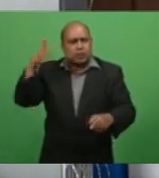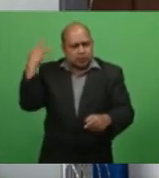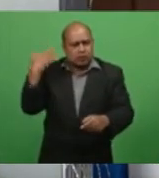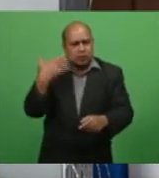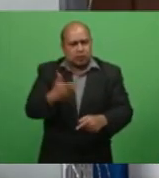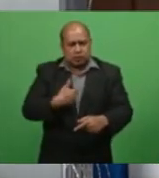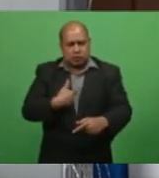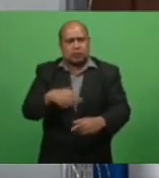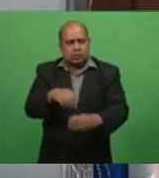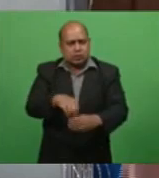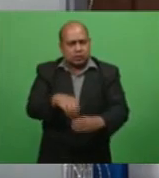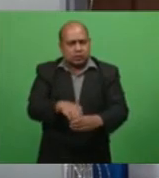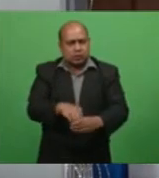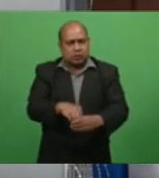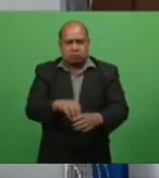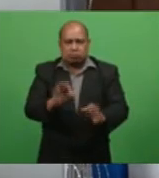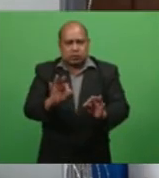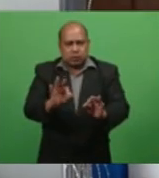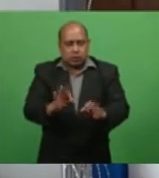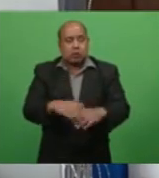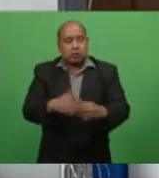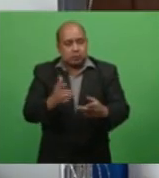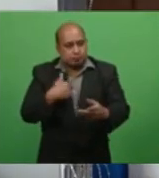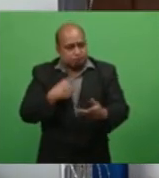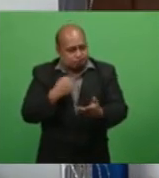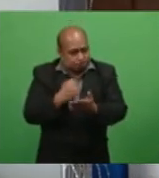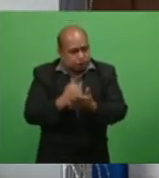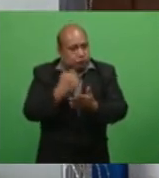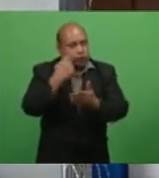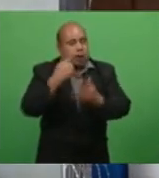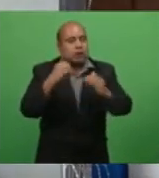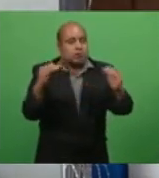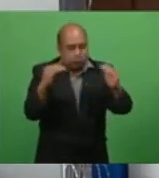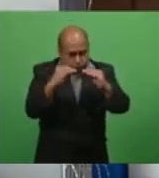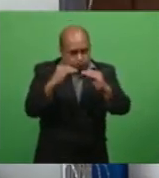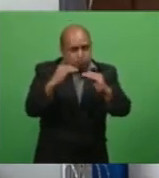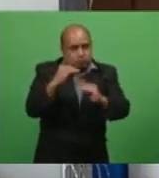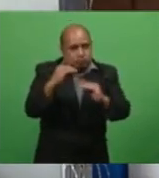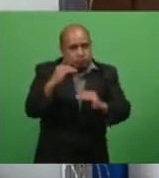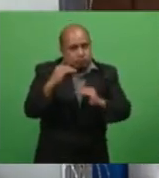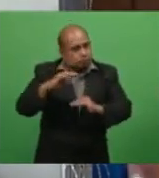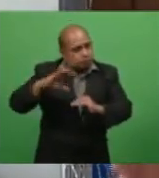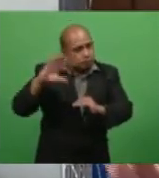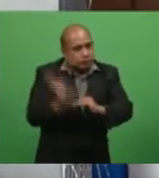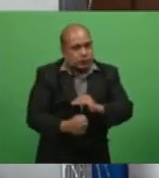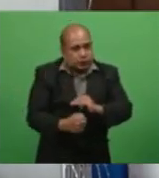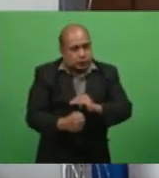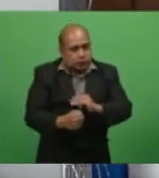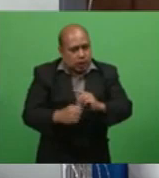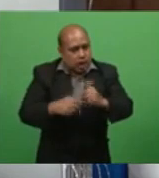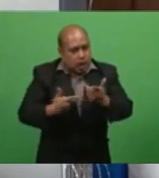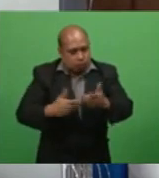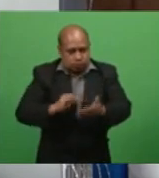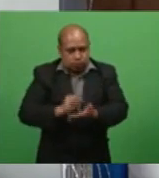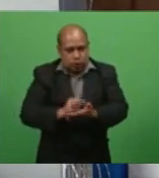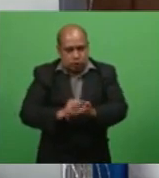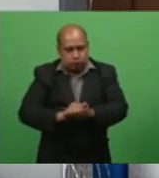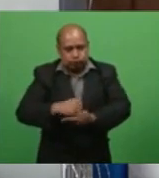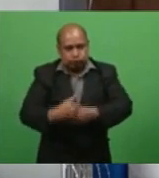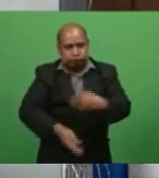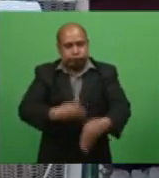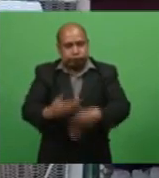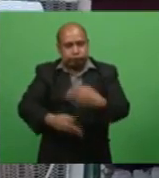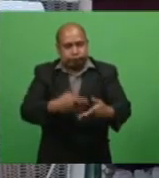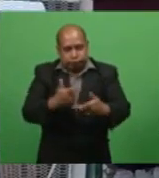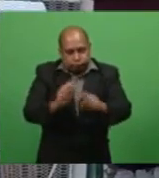now is to make sure you streamline the chain of command, and you make everybody's responsibility